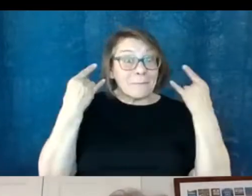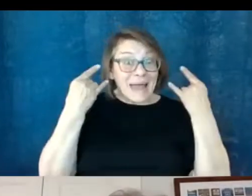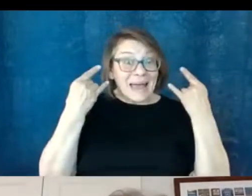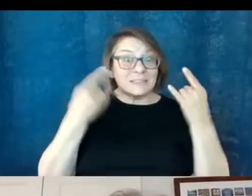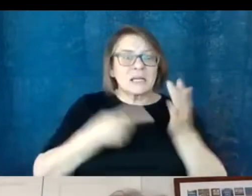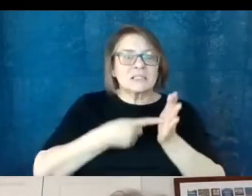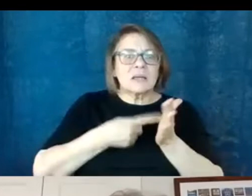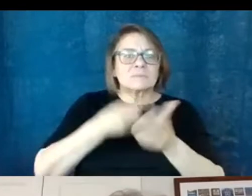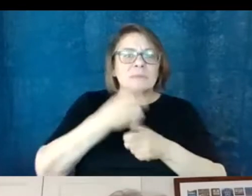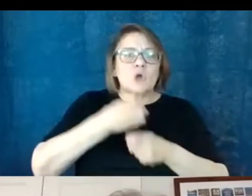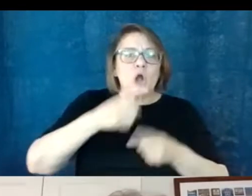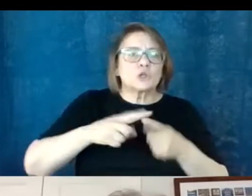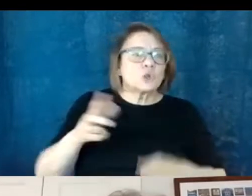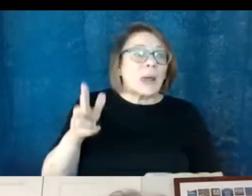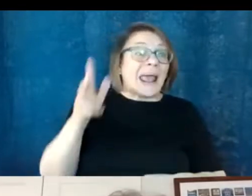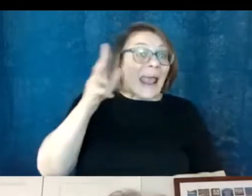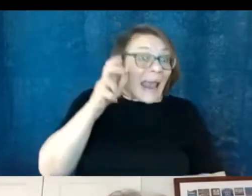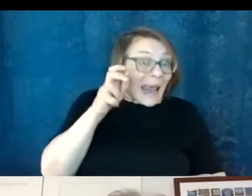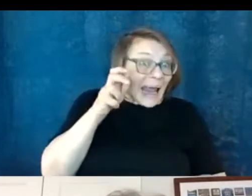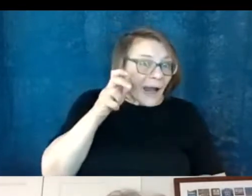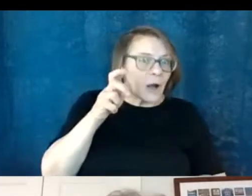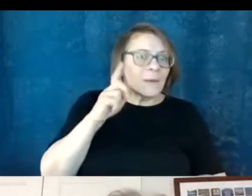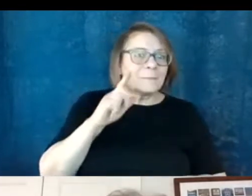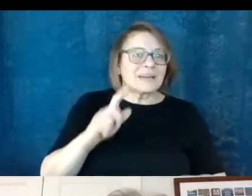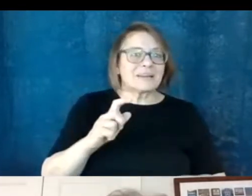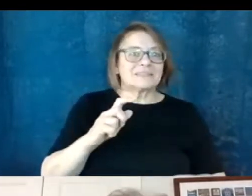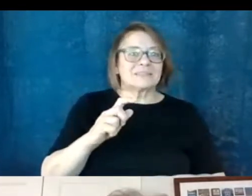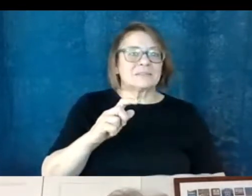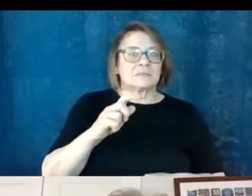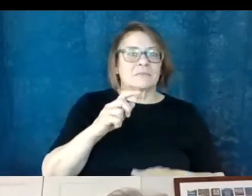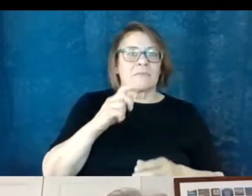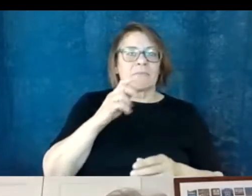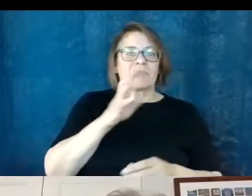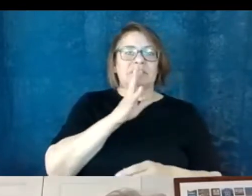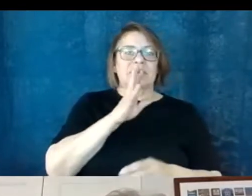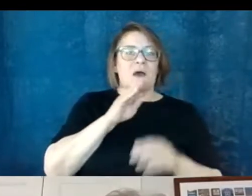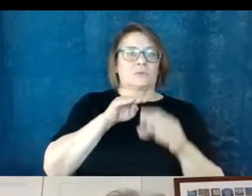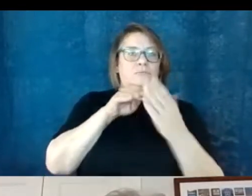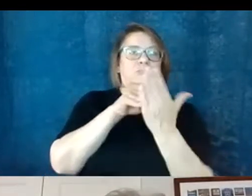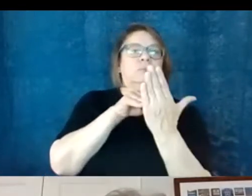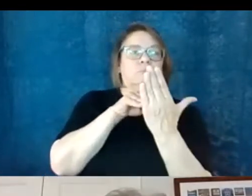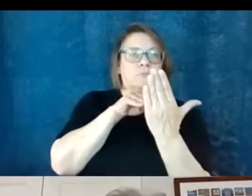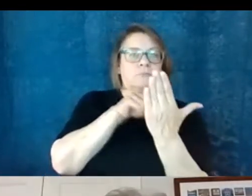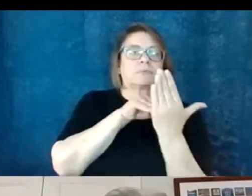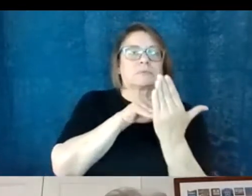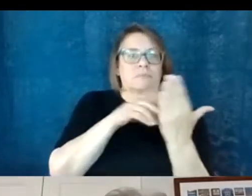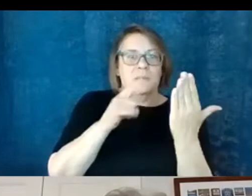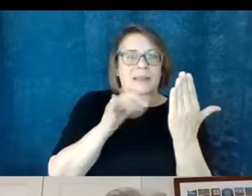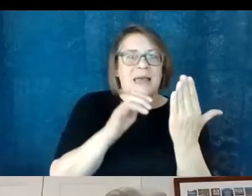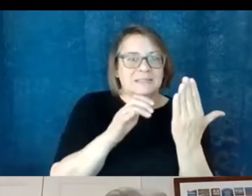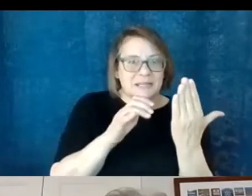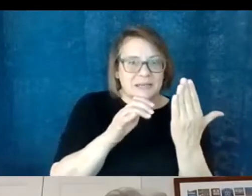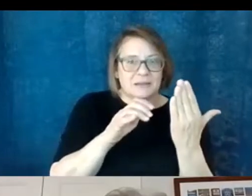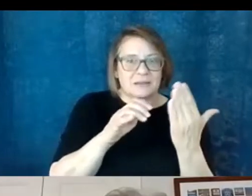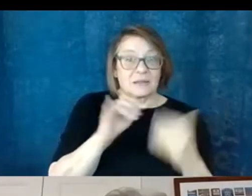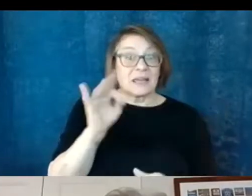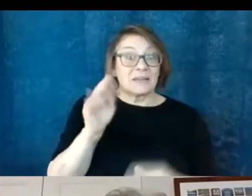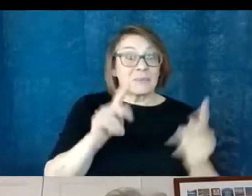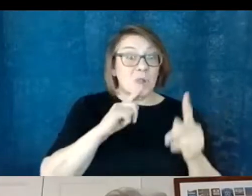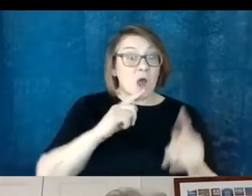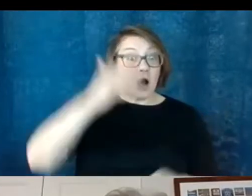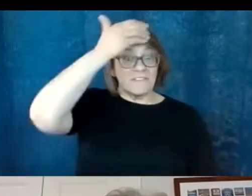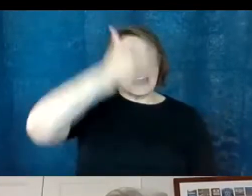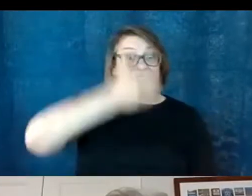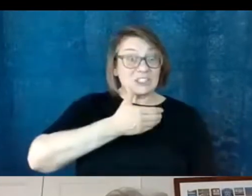to hear because acoustically the sound can't get through the plastic as efficiently. When people are wearing